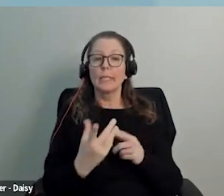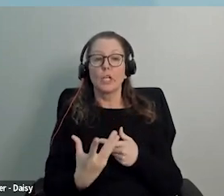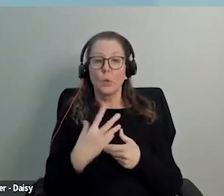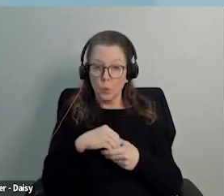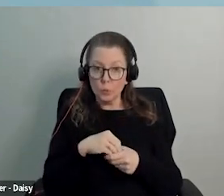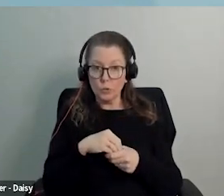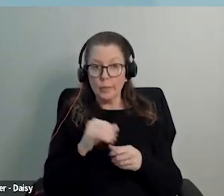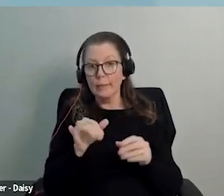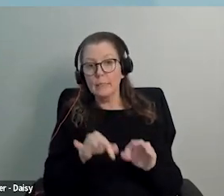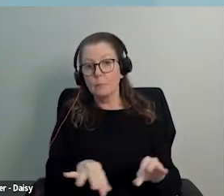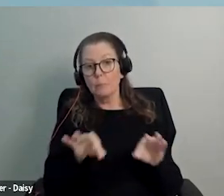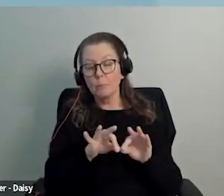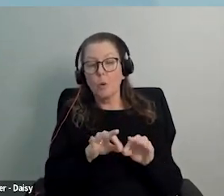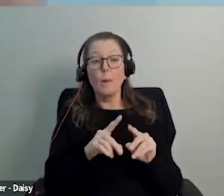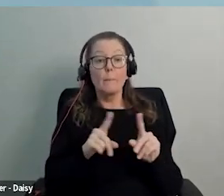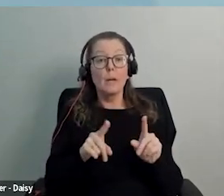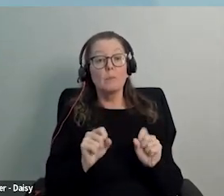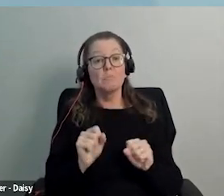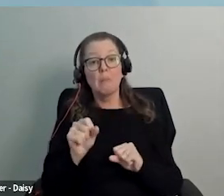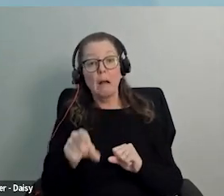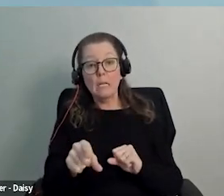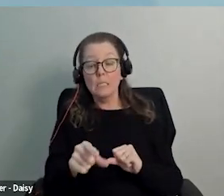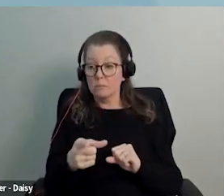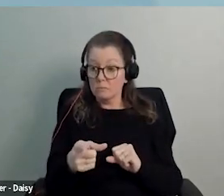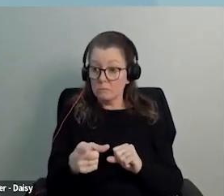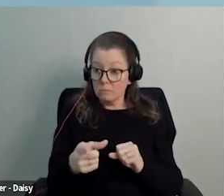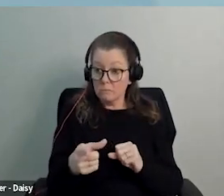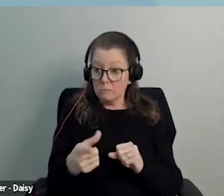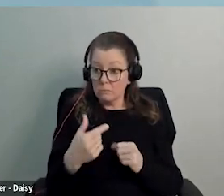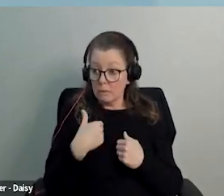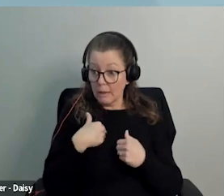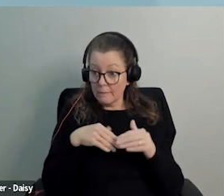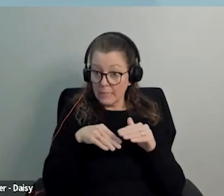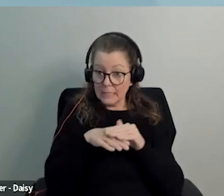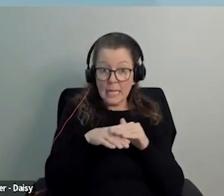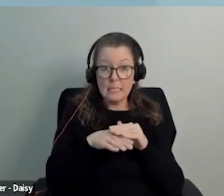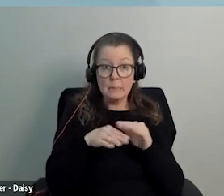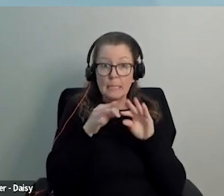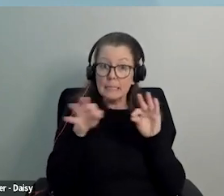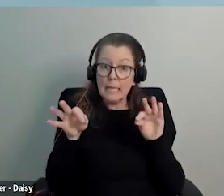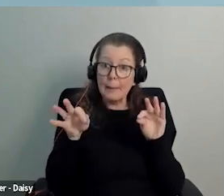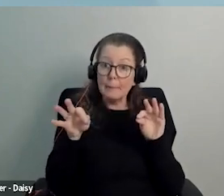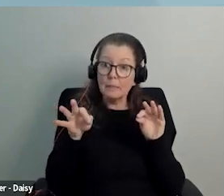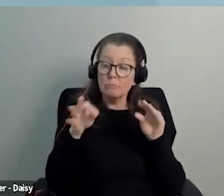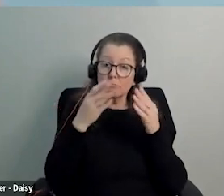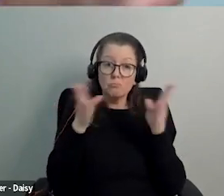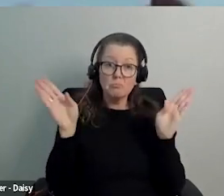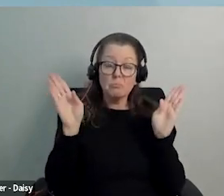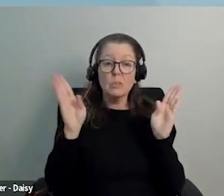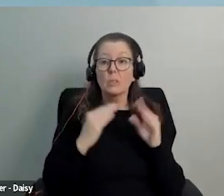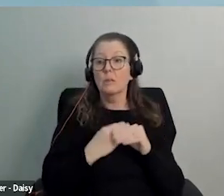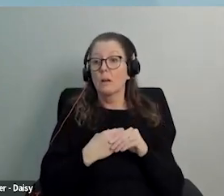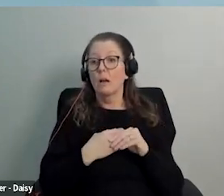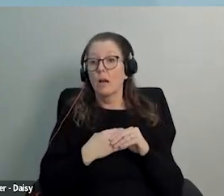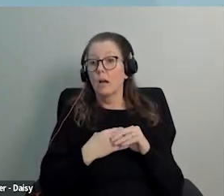and foremost. But asking about things like if they have an accessibility statement, or if they have